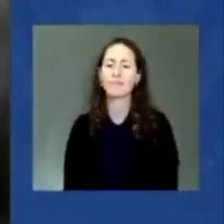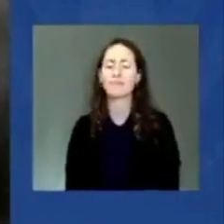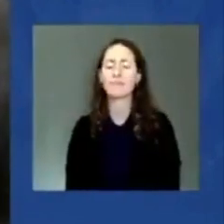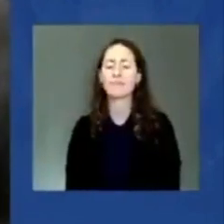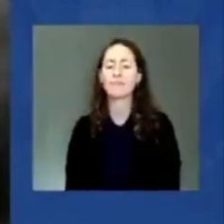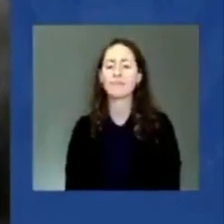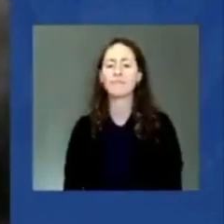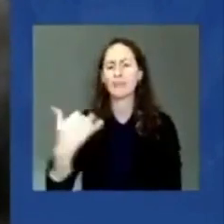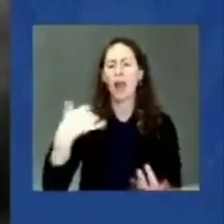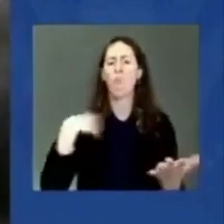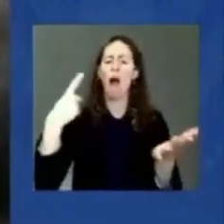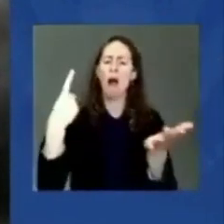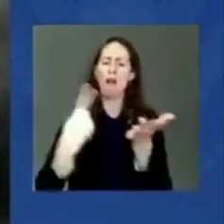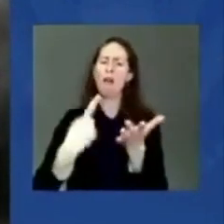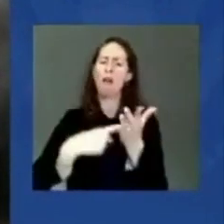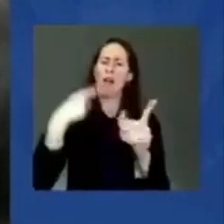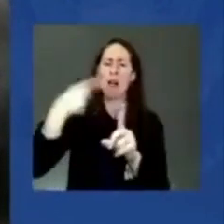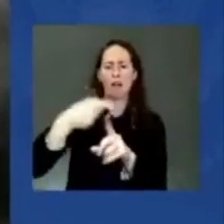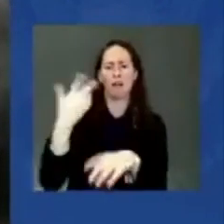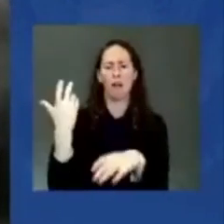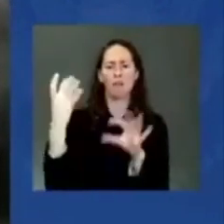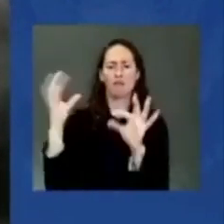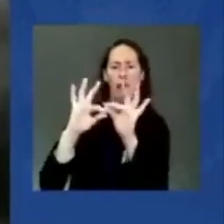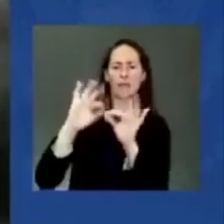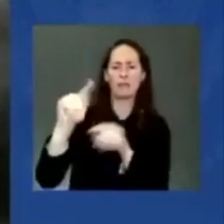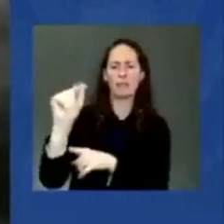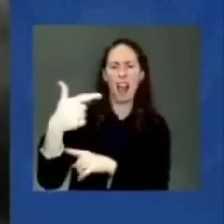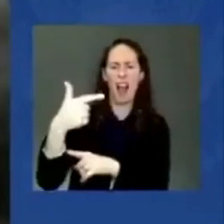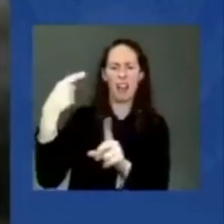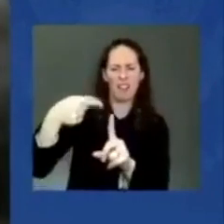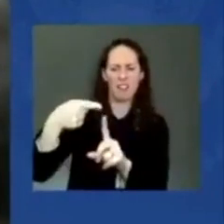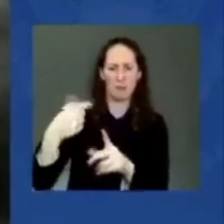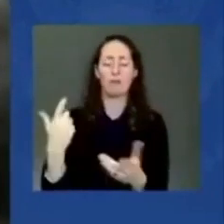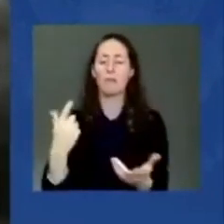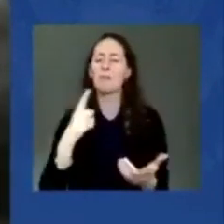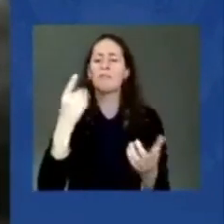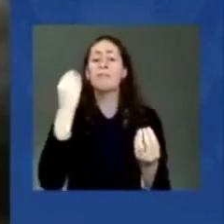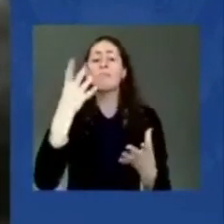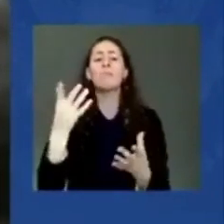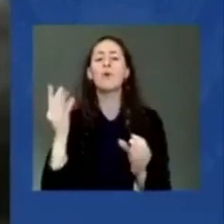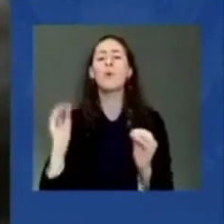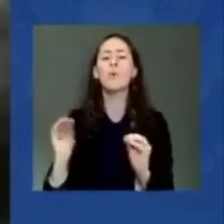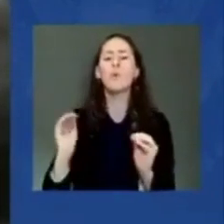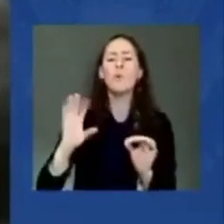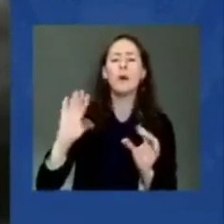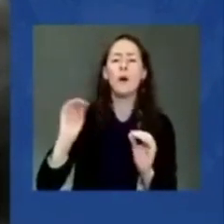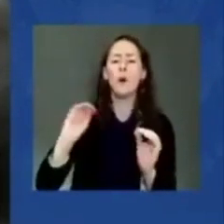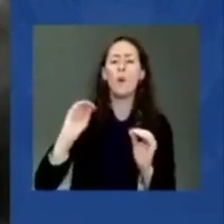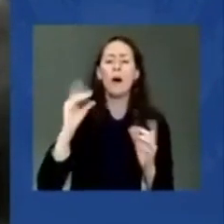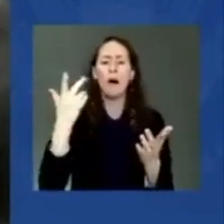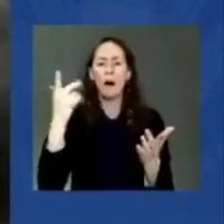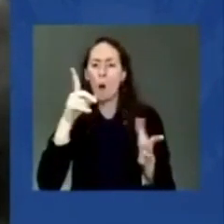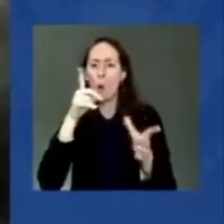is zero price tag on the debt. We're paying. We're going to pay for everything we spend. So